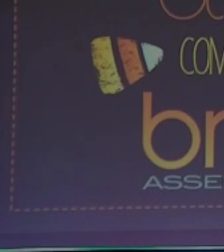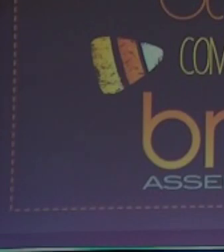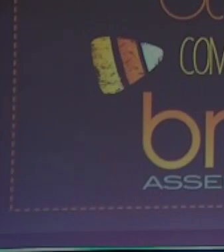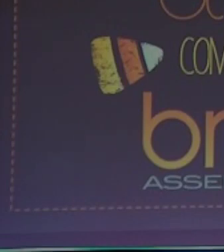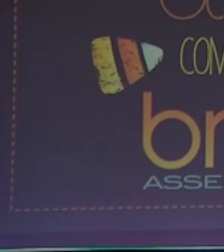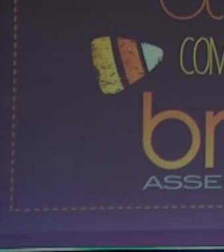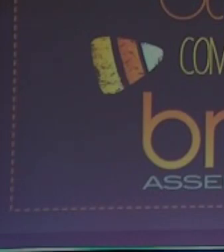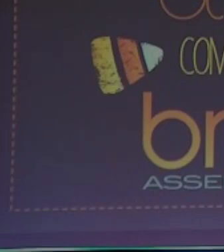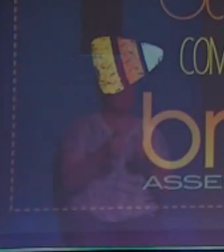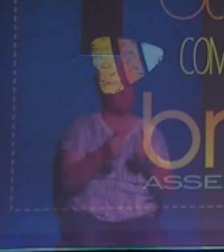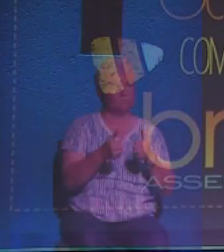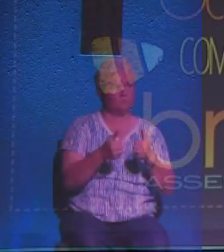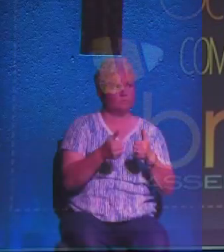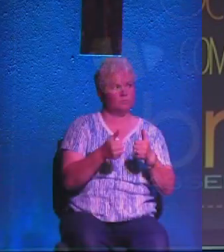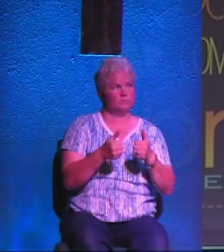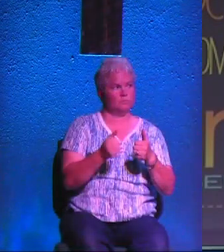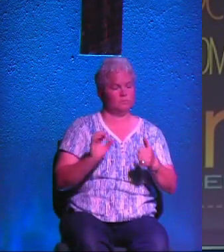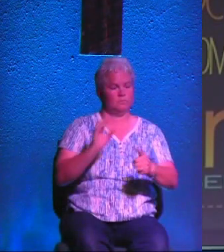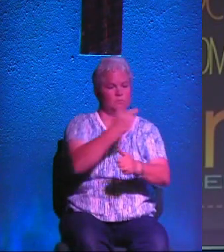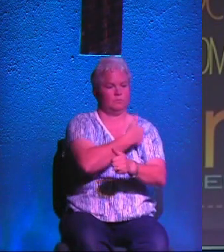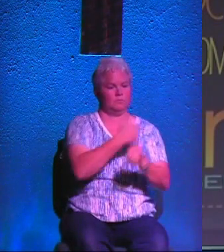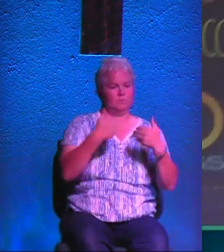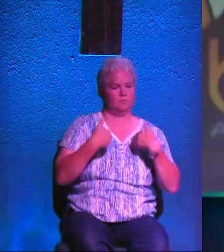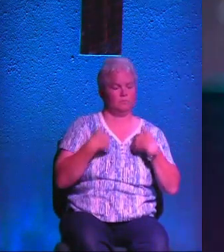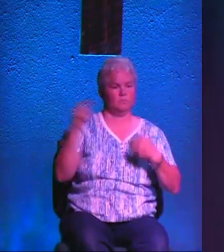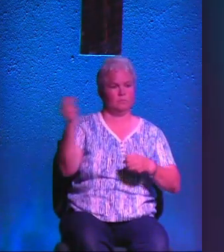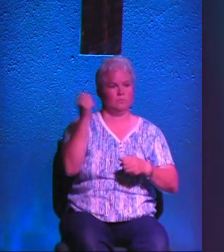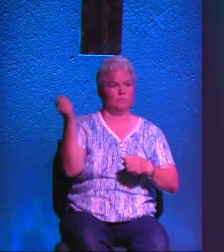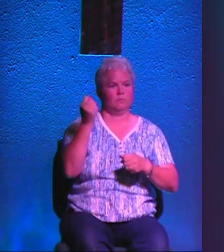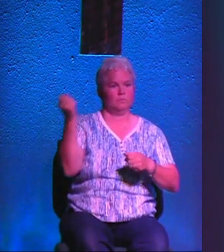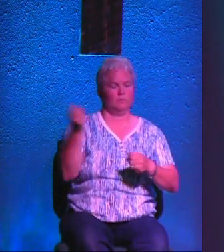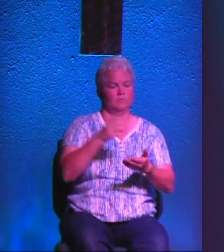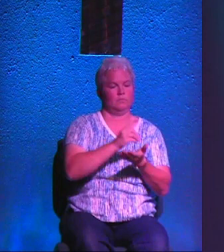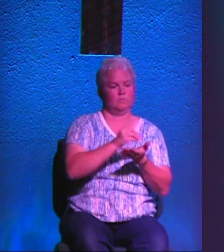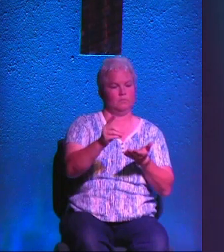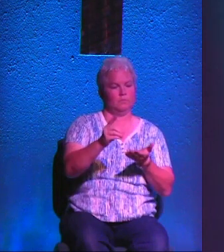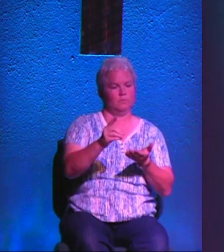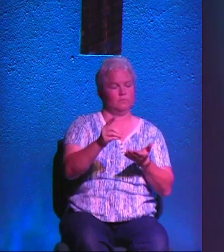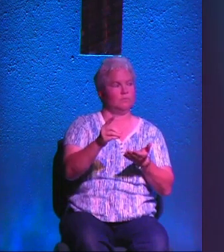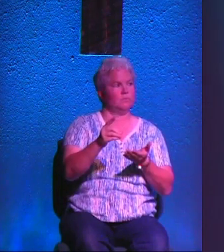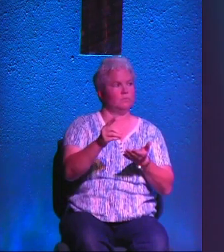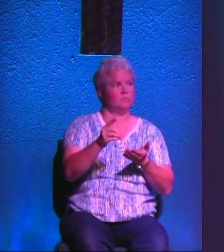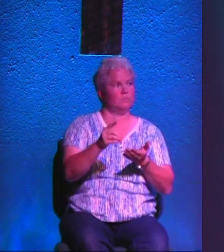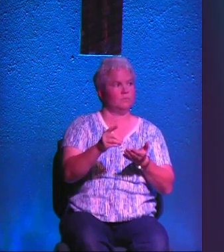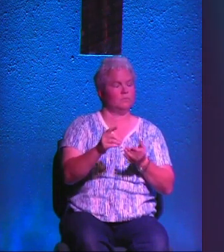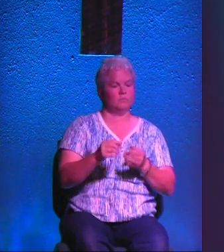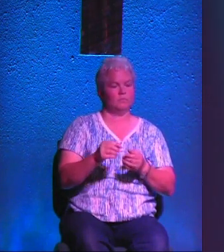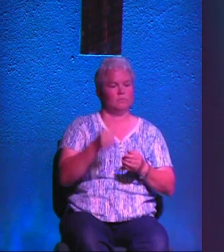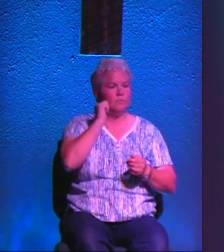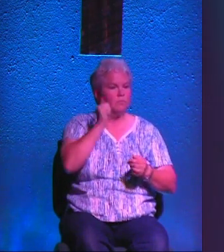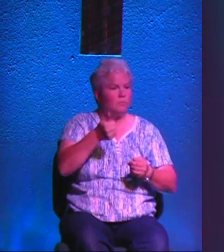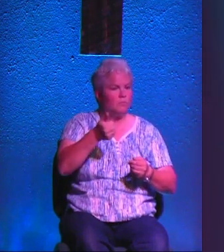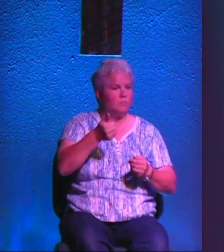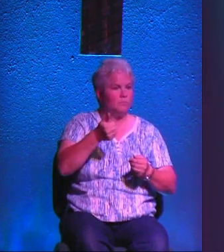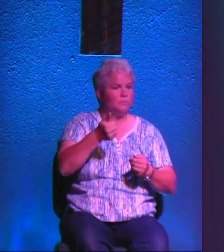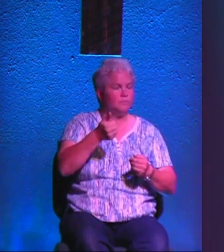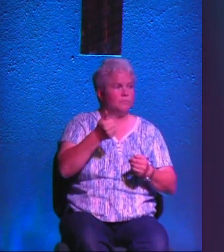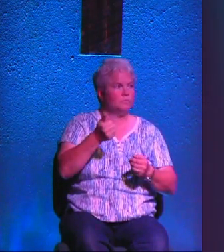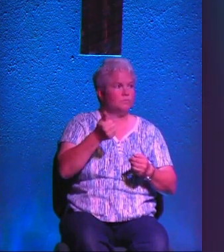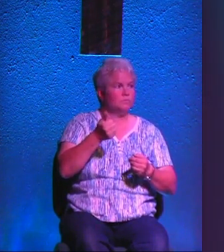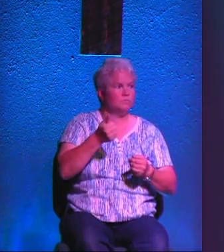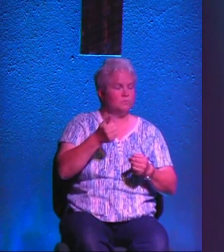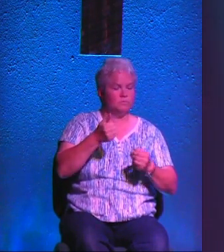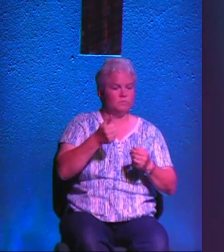or anything. We have Tuesday of this week, so the day after tomorrow is our day to